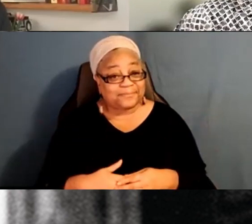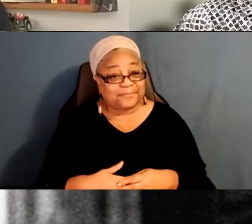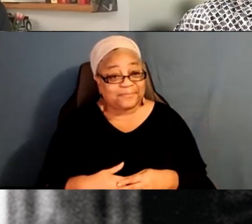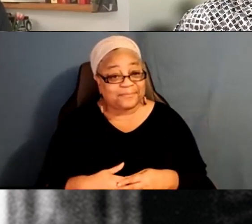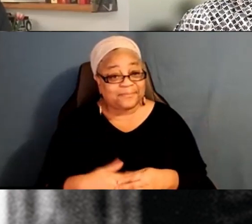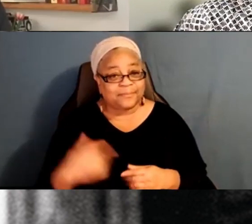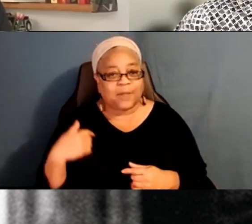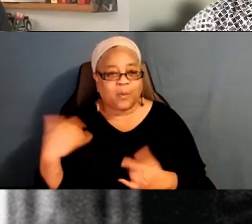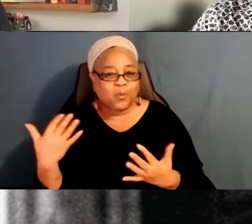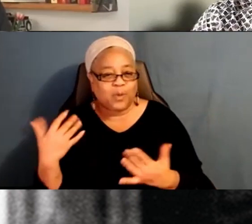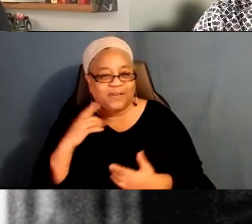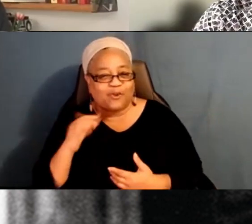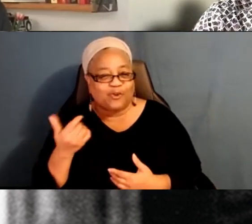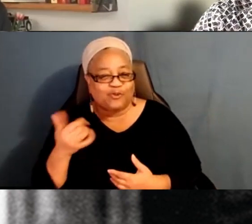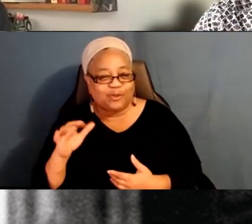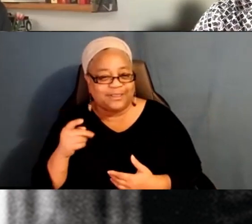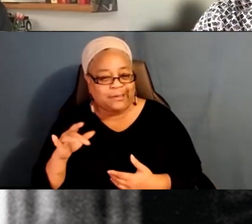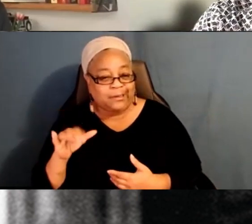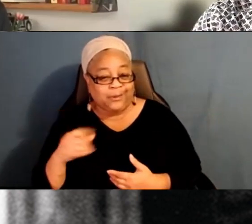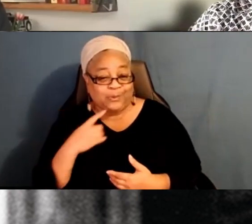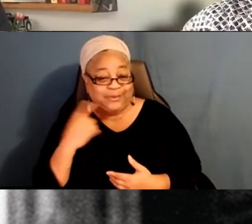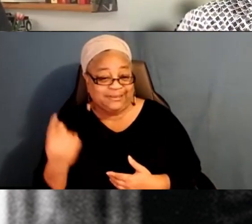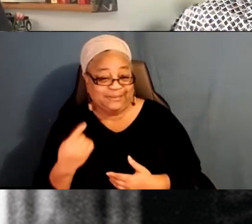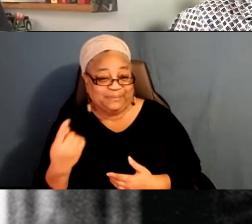No, I'm waiting for Christina to say something.